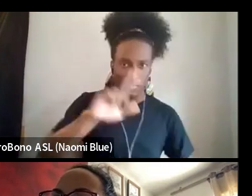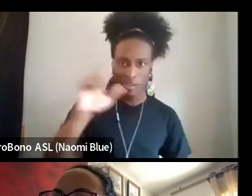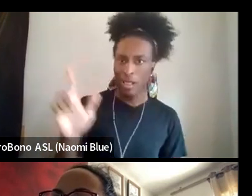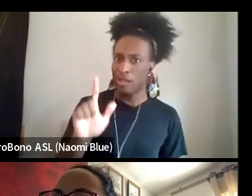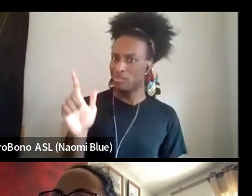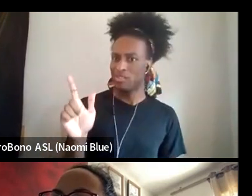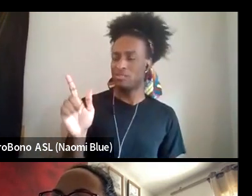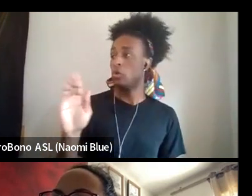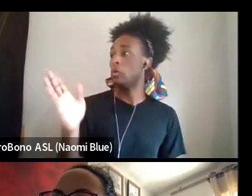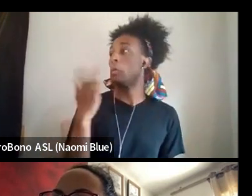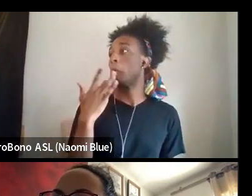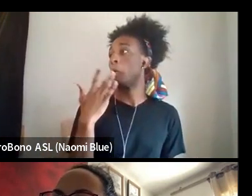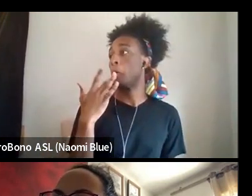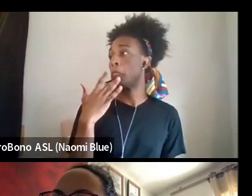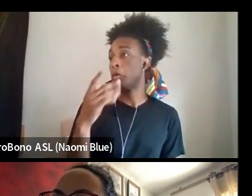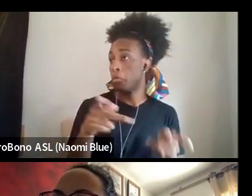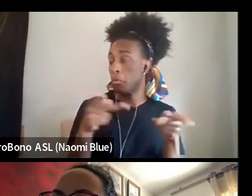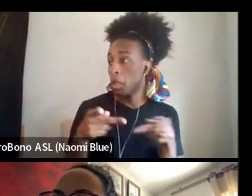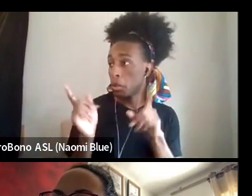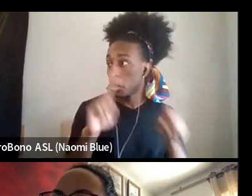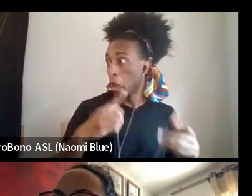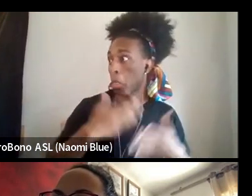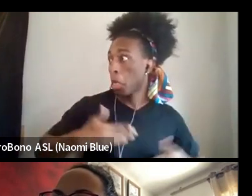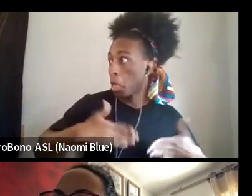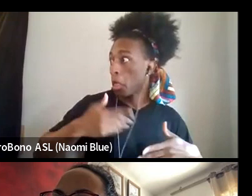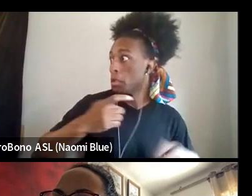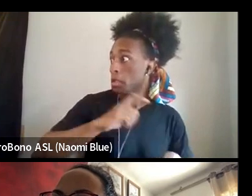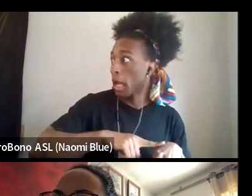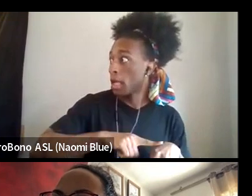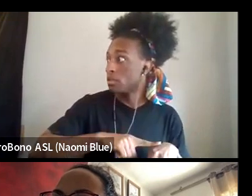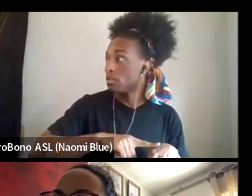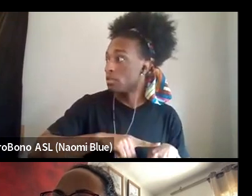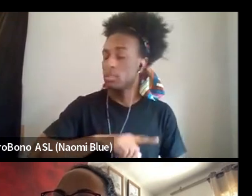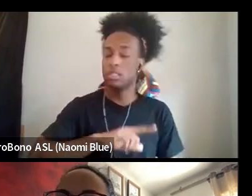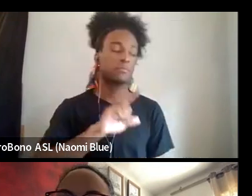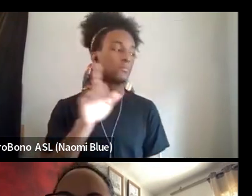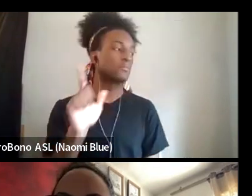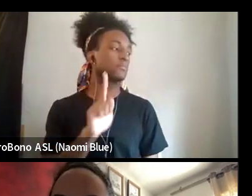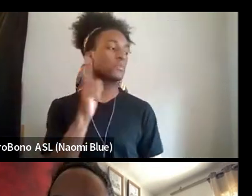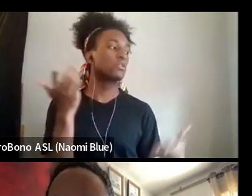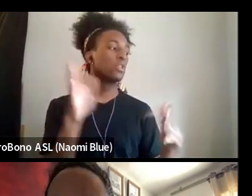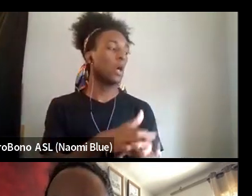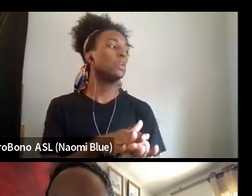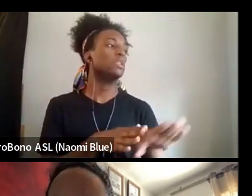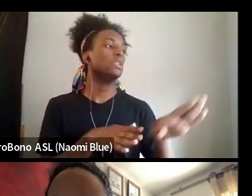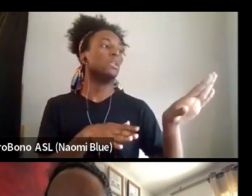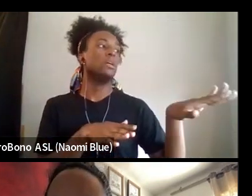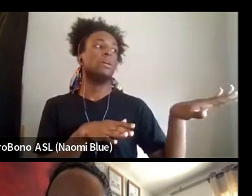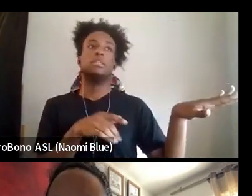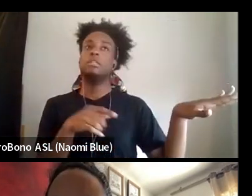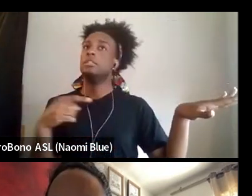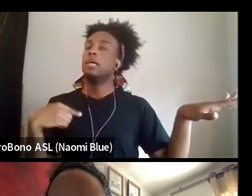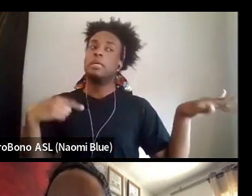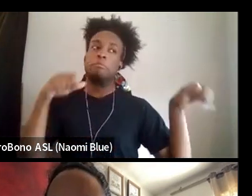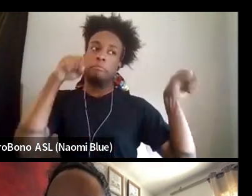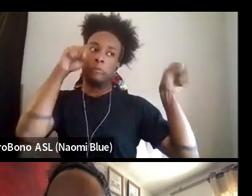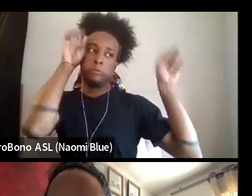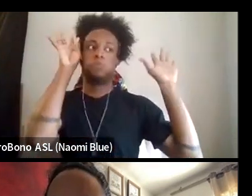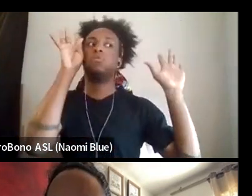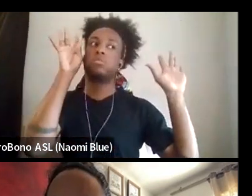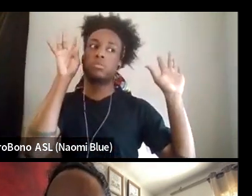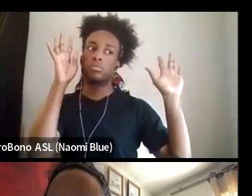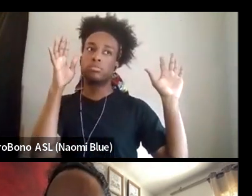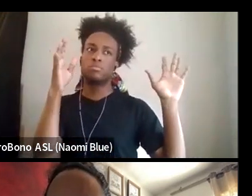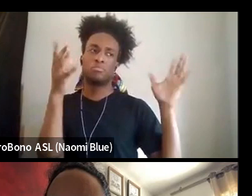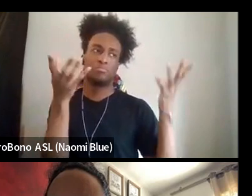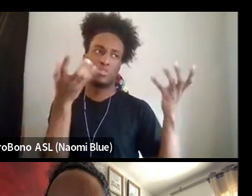Isn't that your favorite hangout? The library was closed. Look, I freaked at the notion of walking in here too. I